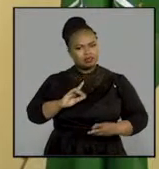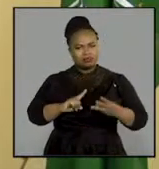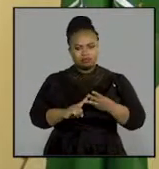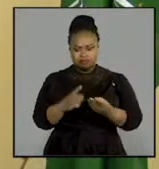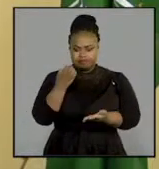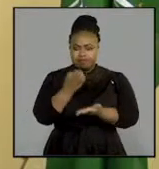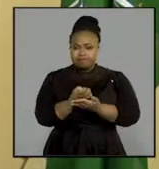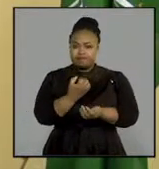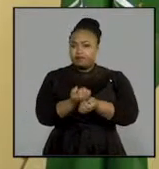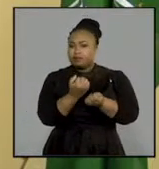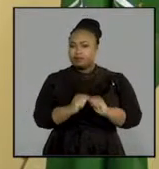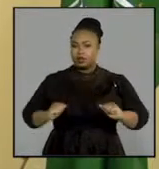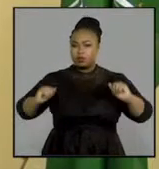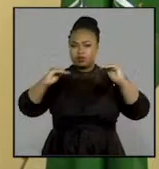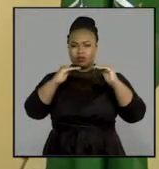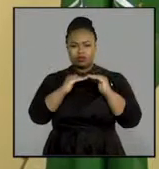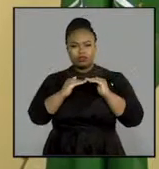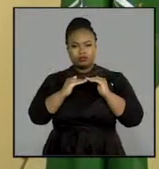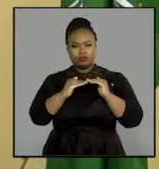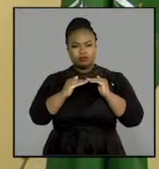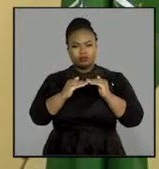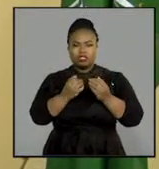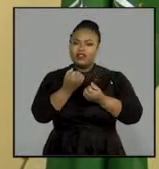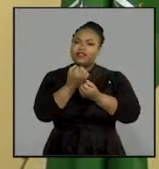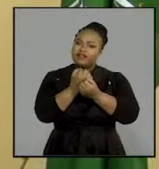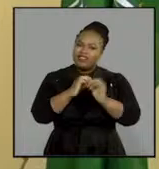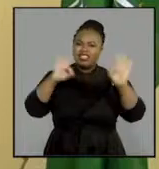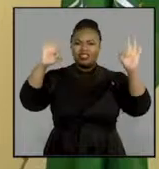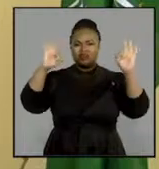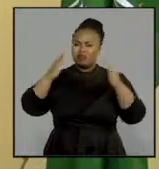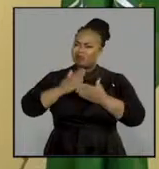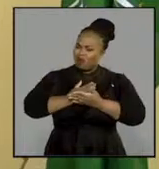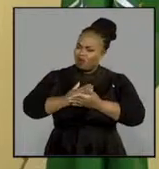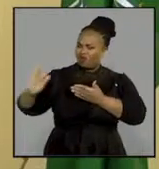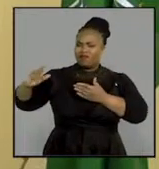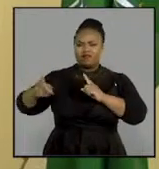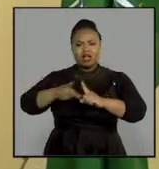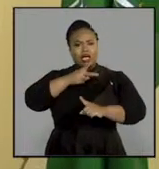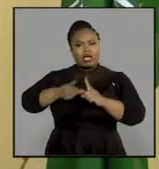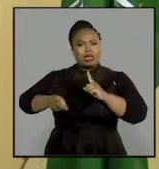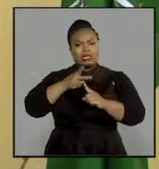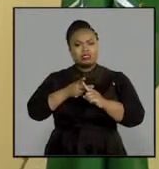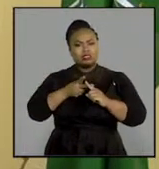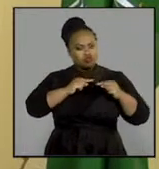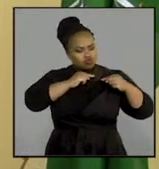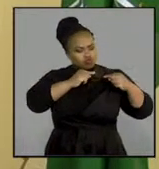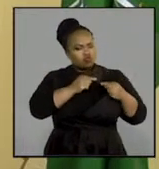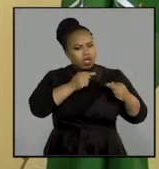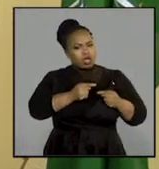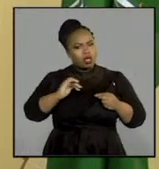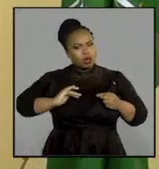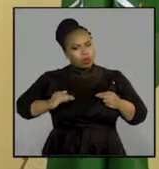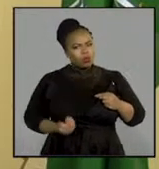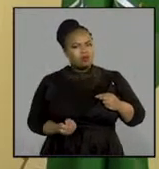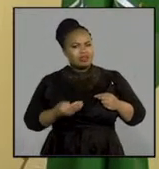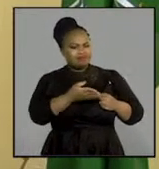dignity, economic liberation, and freedom from violence.